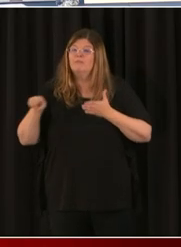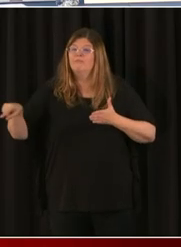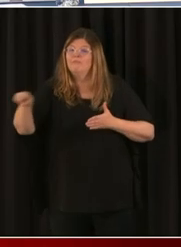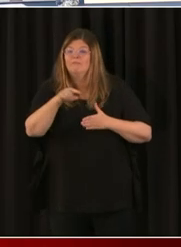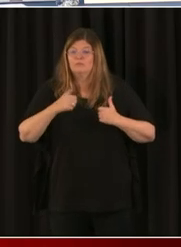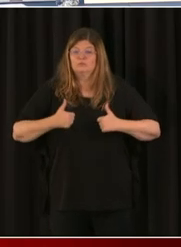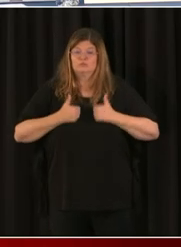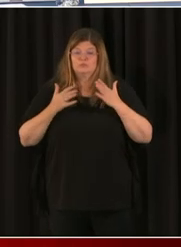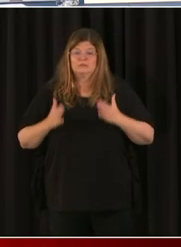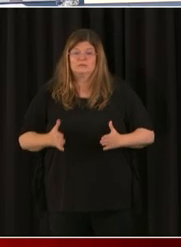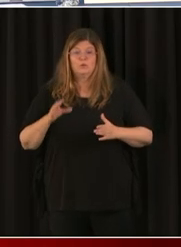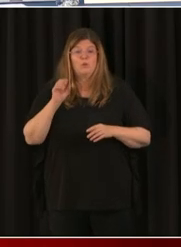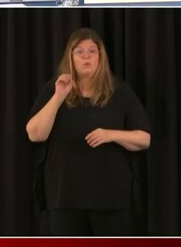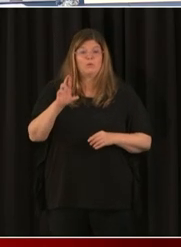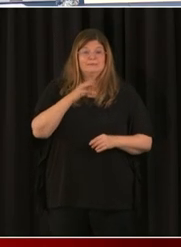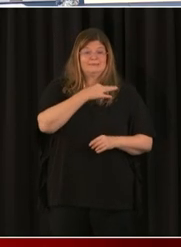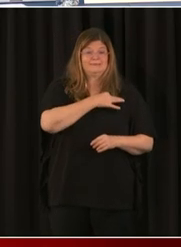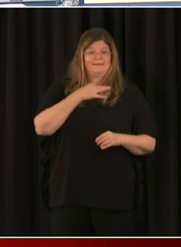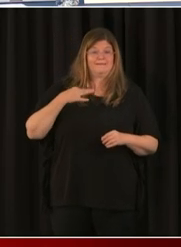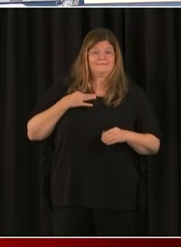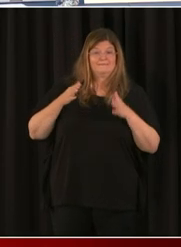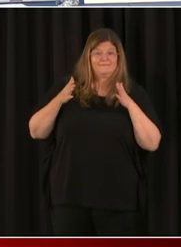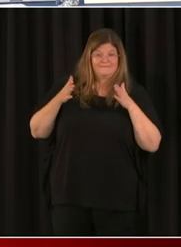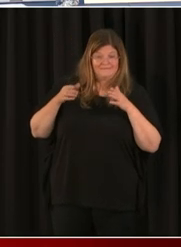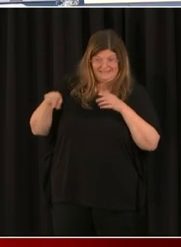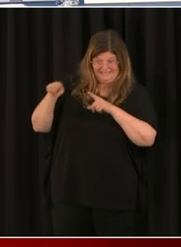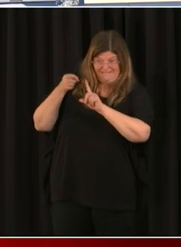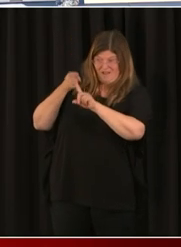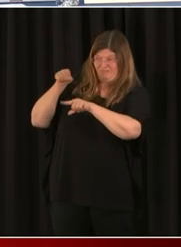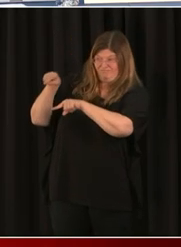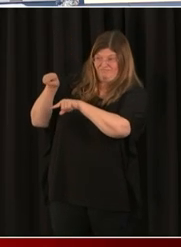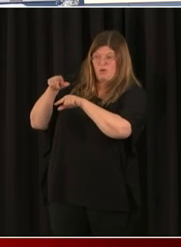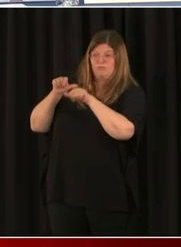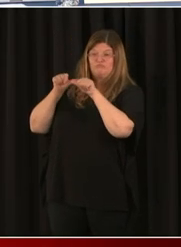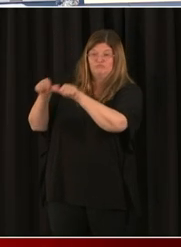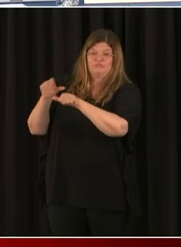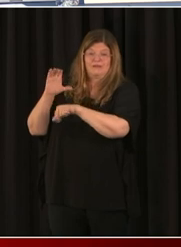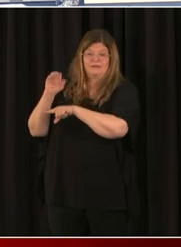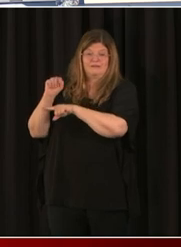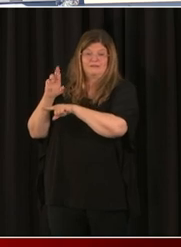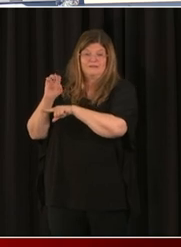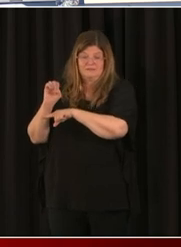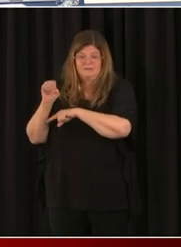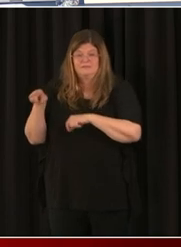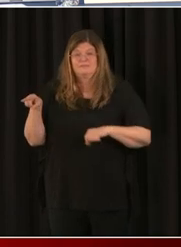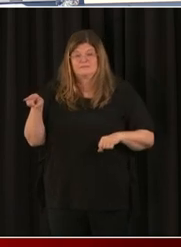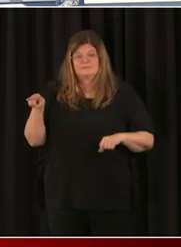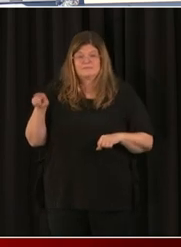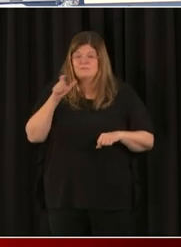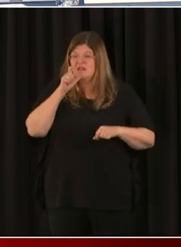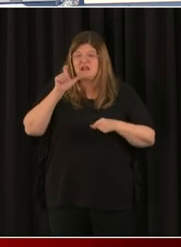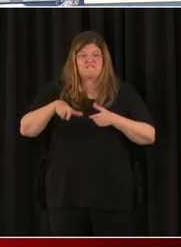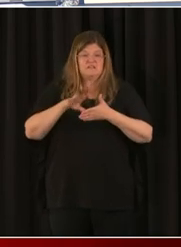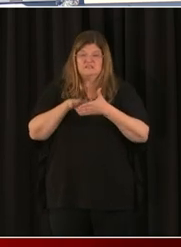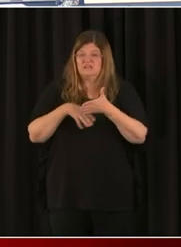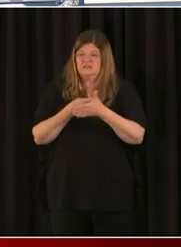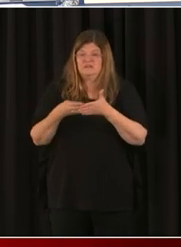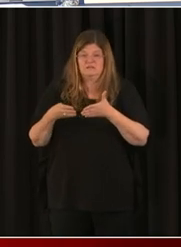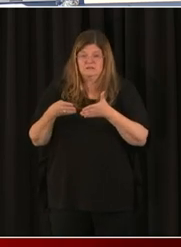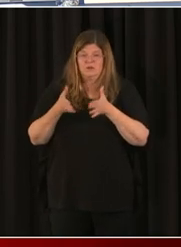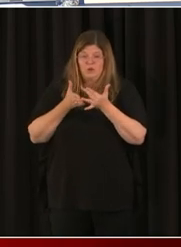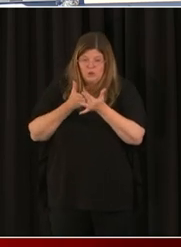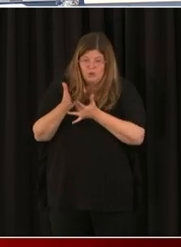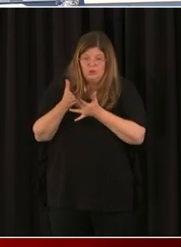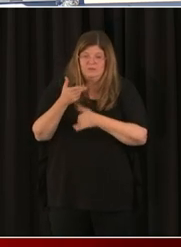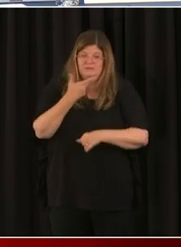care facilities to be vaccinated. They do not have to schedule through Vaccinate.dc.gov as well. So they can